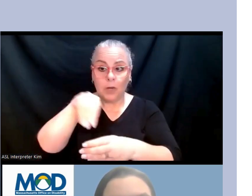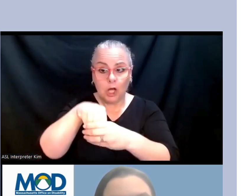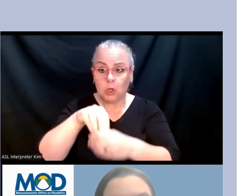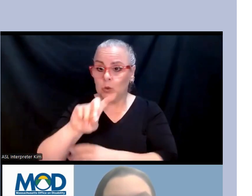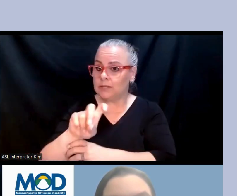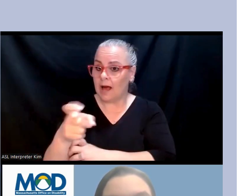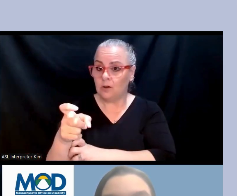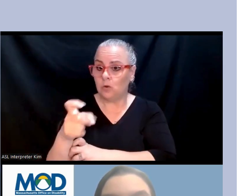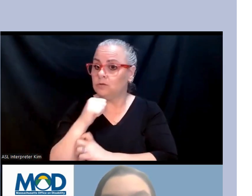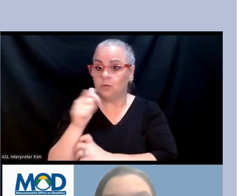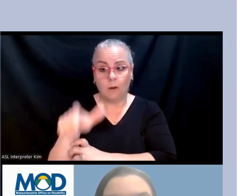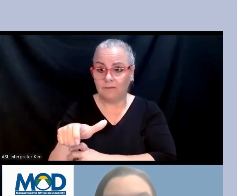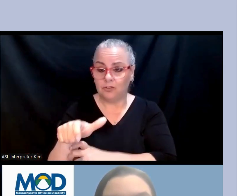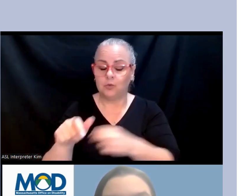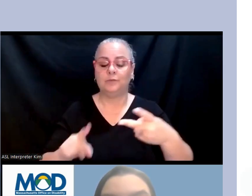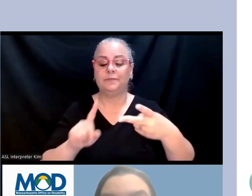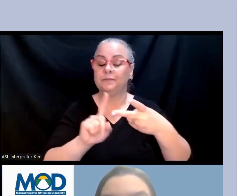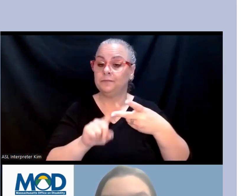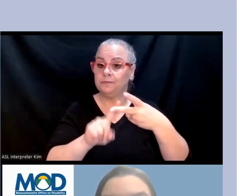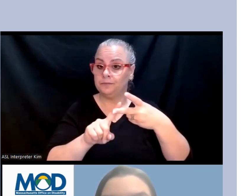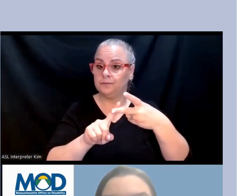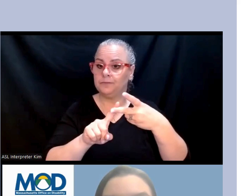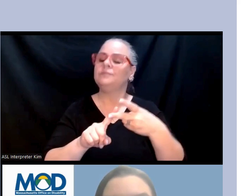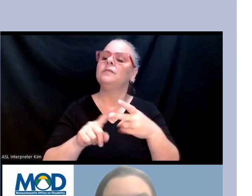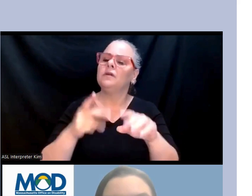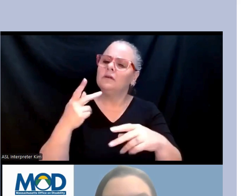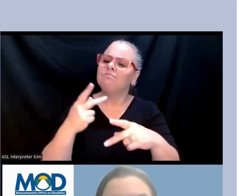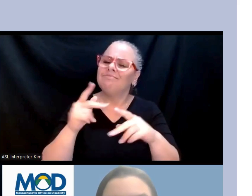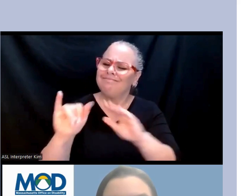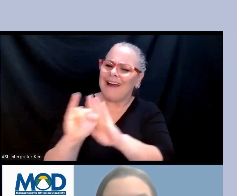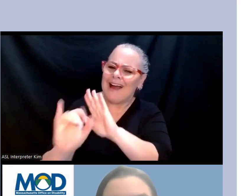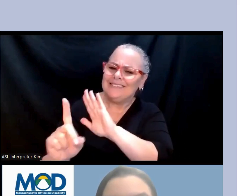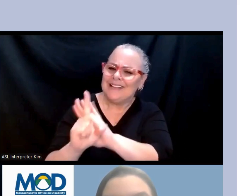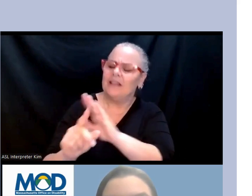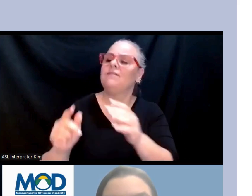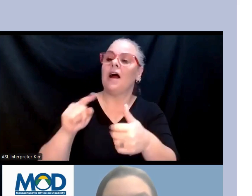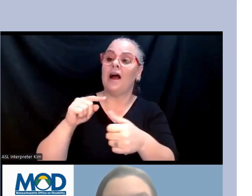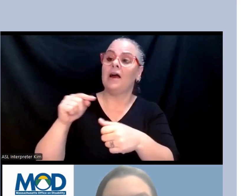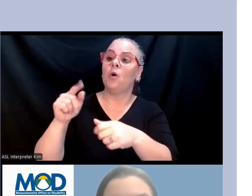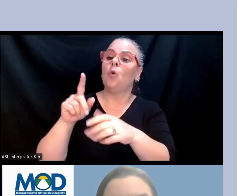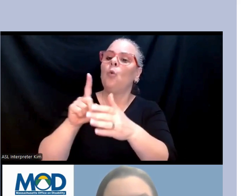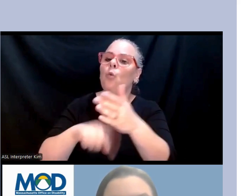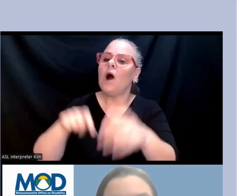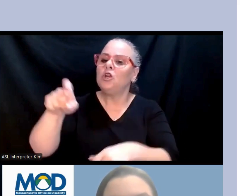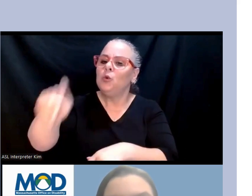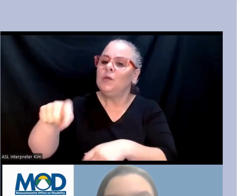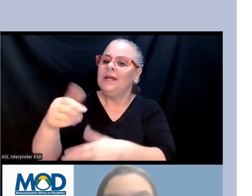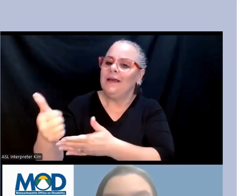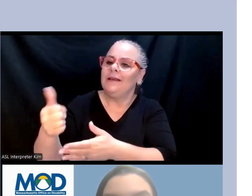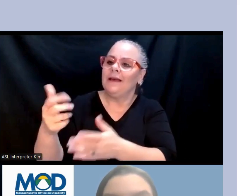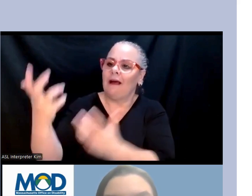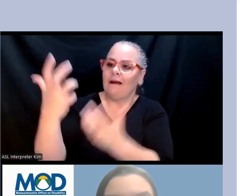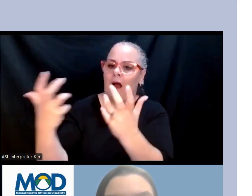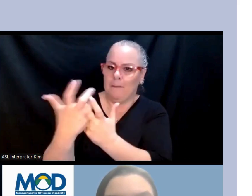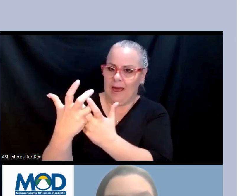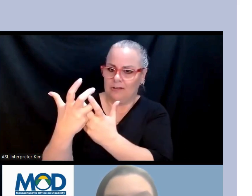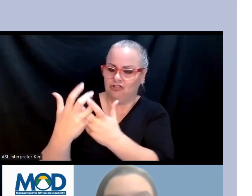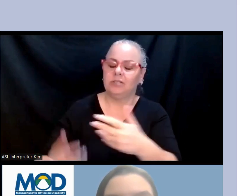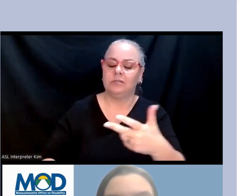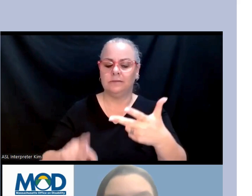diagnosis. Number 2, identify the specific job tasks that are being affected.